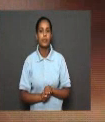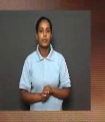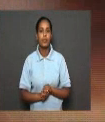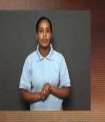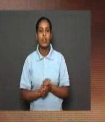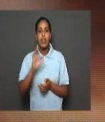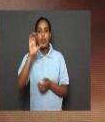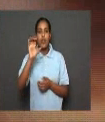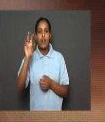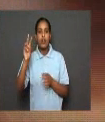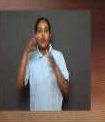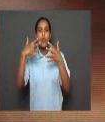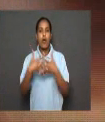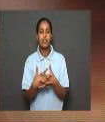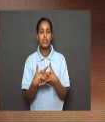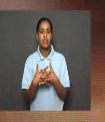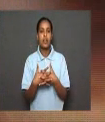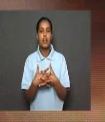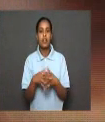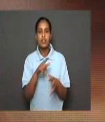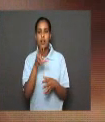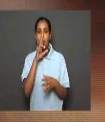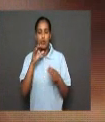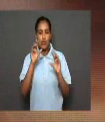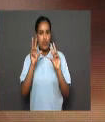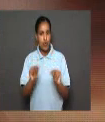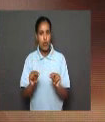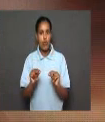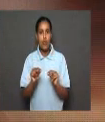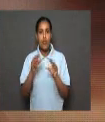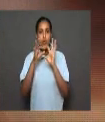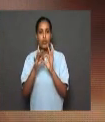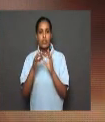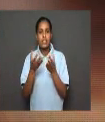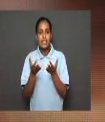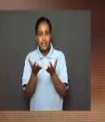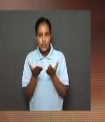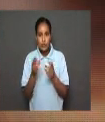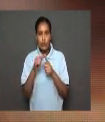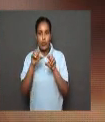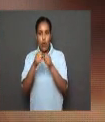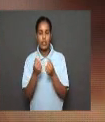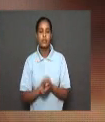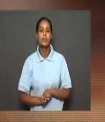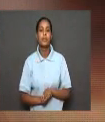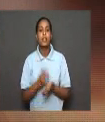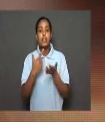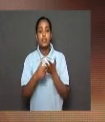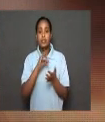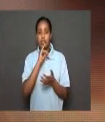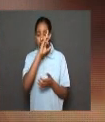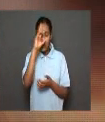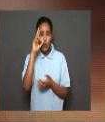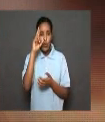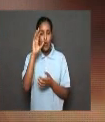In covalent compounds, there are no bonds that need to be broken. This is